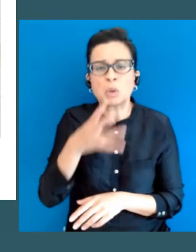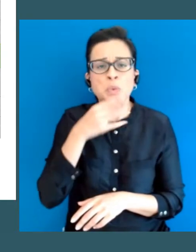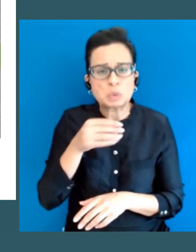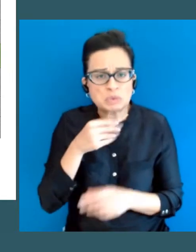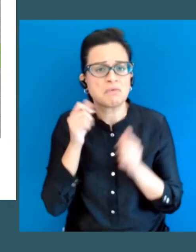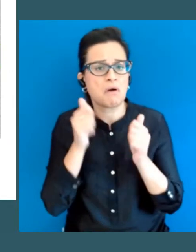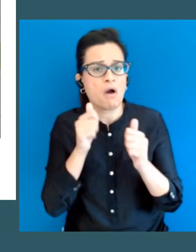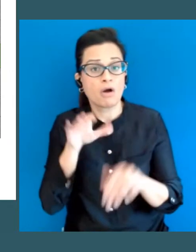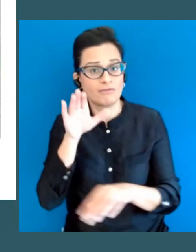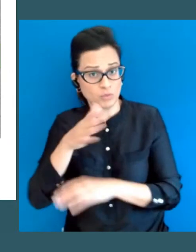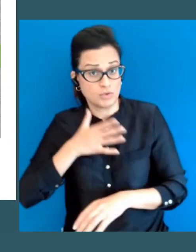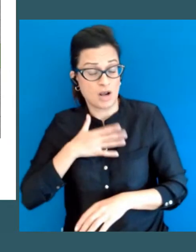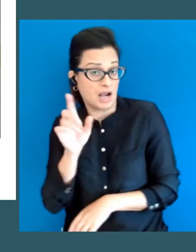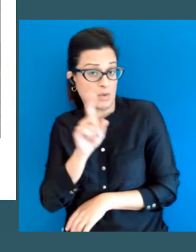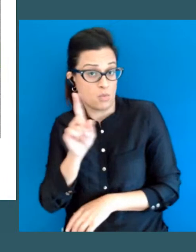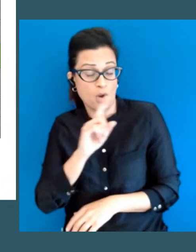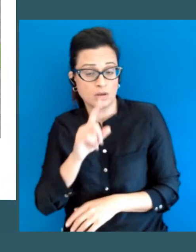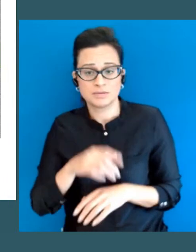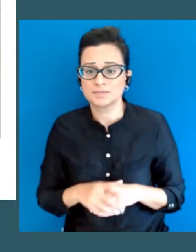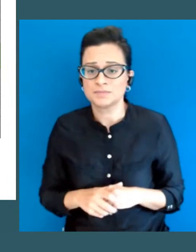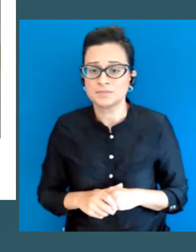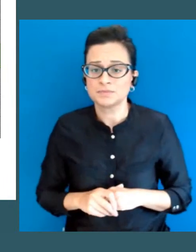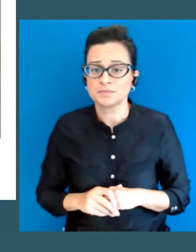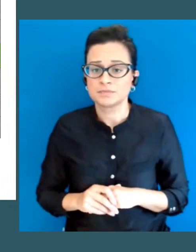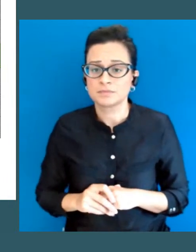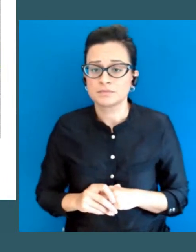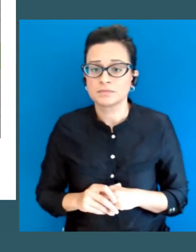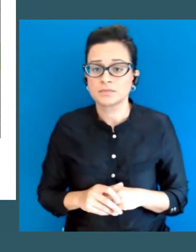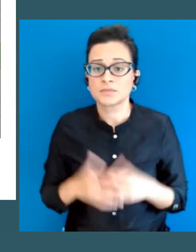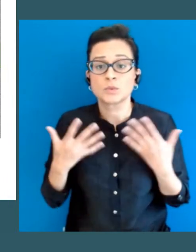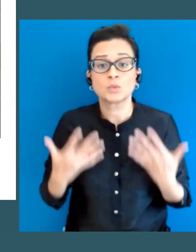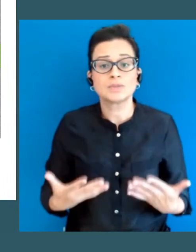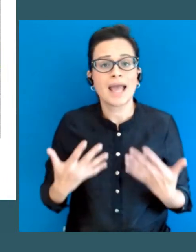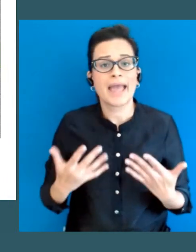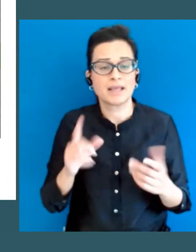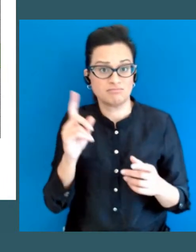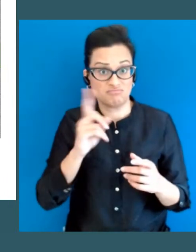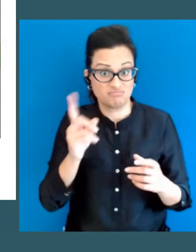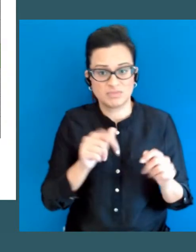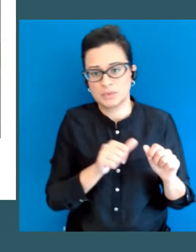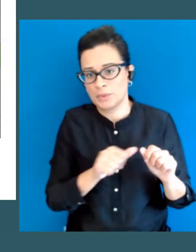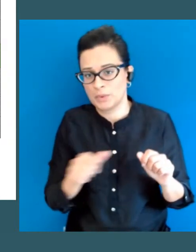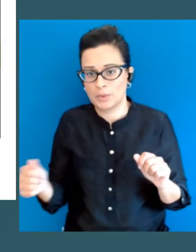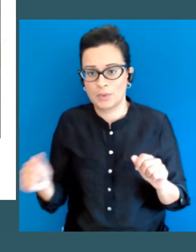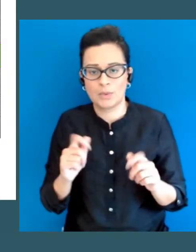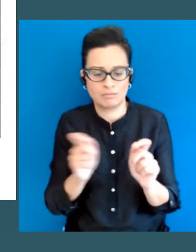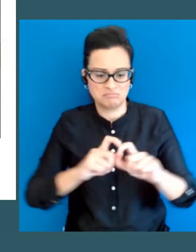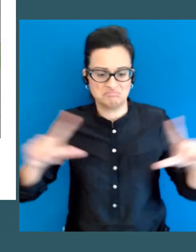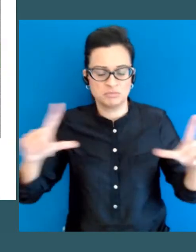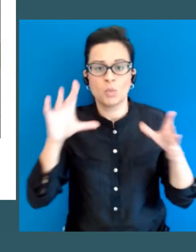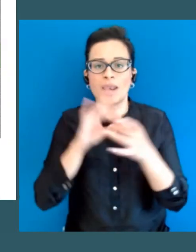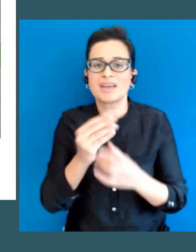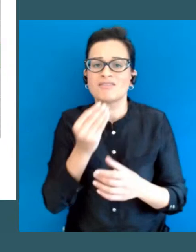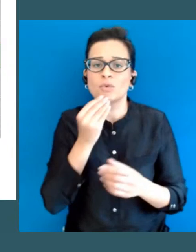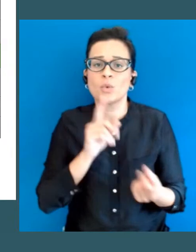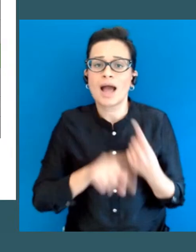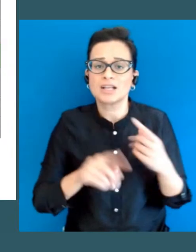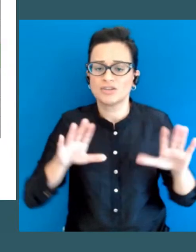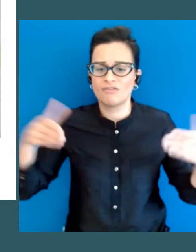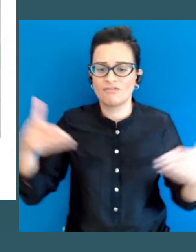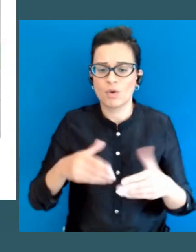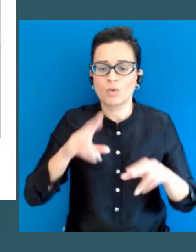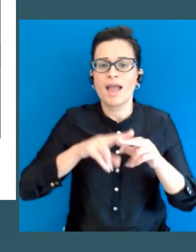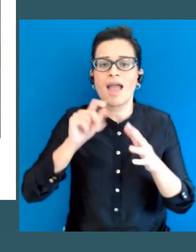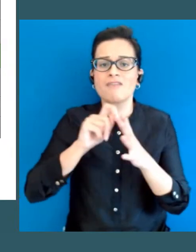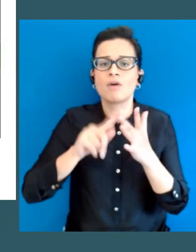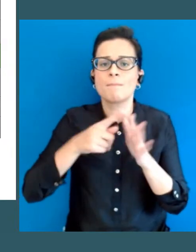future. The running order of today is we're going to be setting the scene for food allergy with a focus on FPIES with